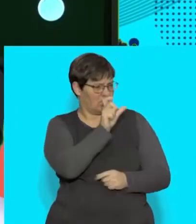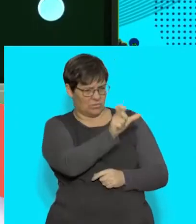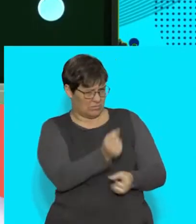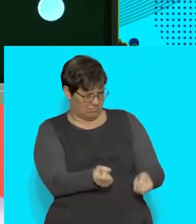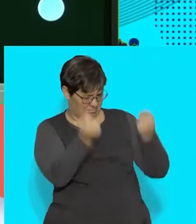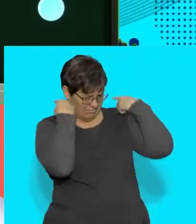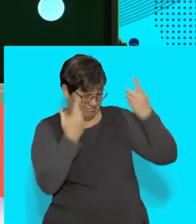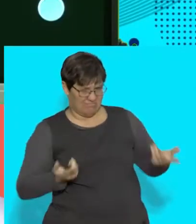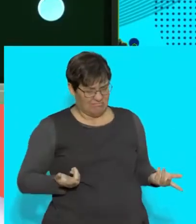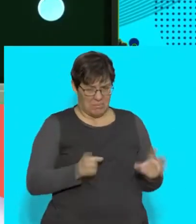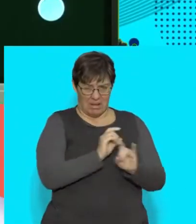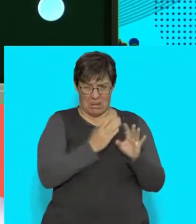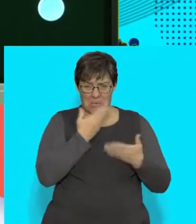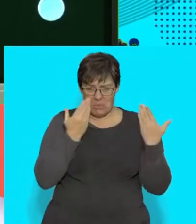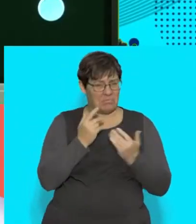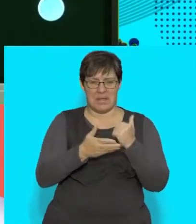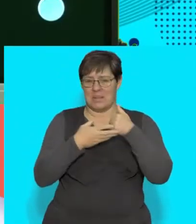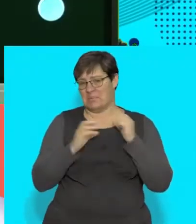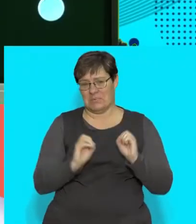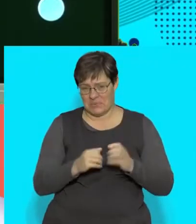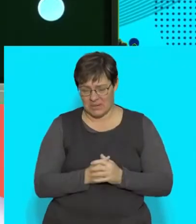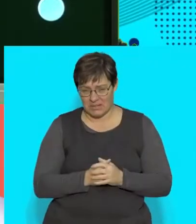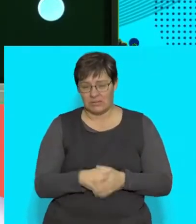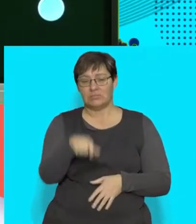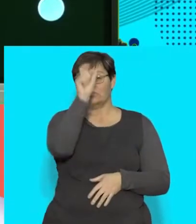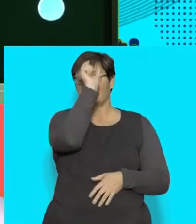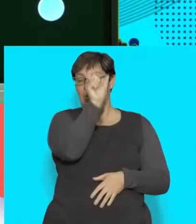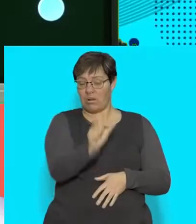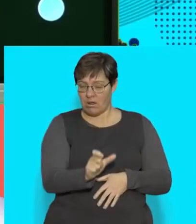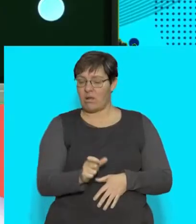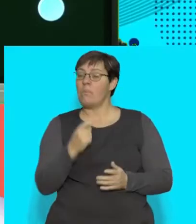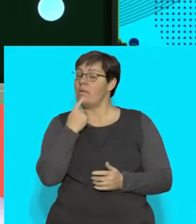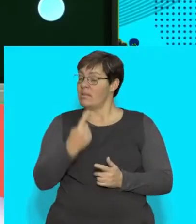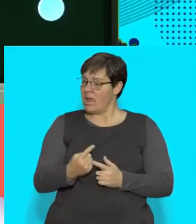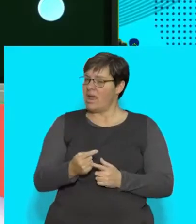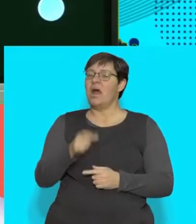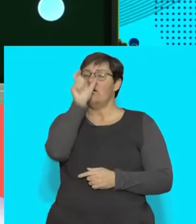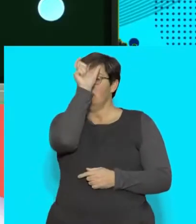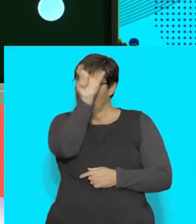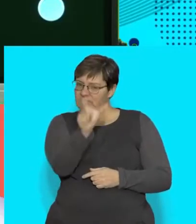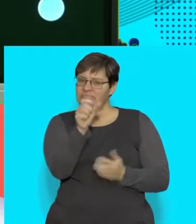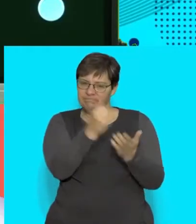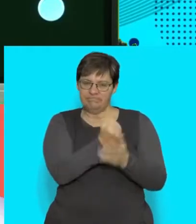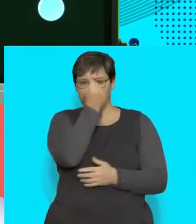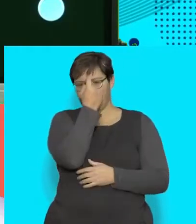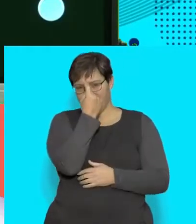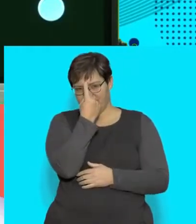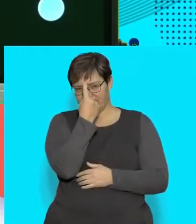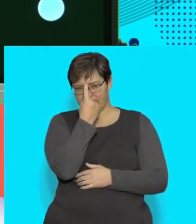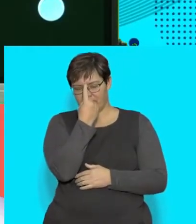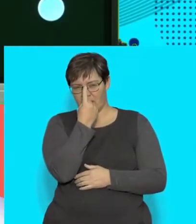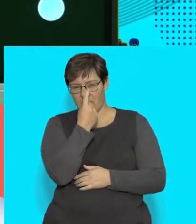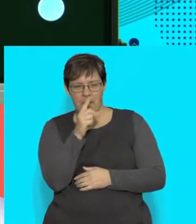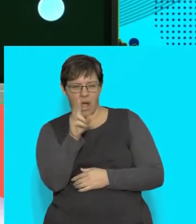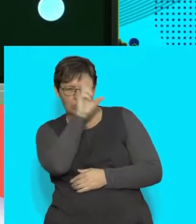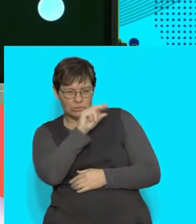so the terminology, as I say to you all the time, these are the words you need to understand. Listen to me when I talk. How do I use those